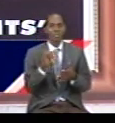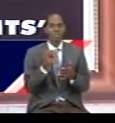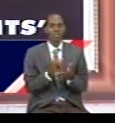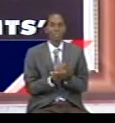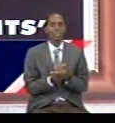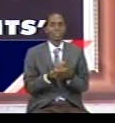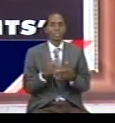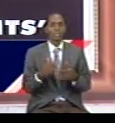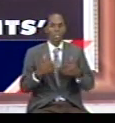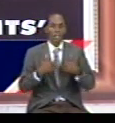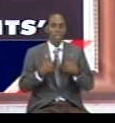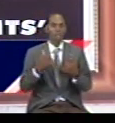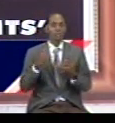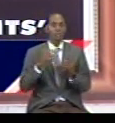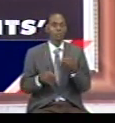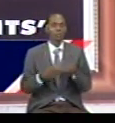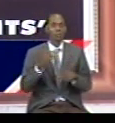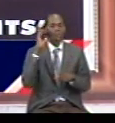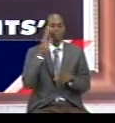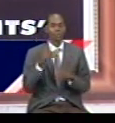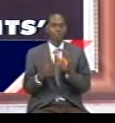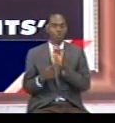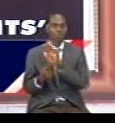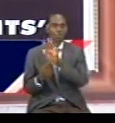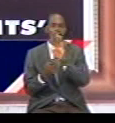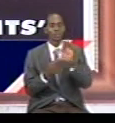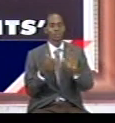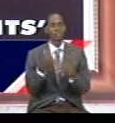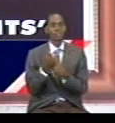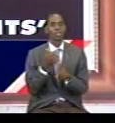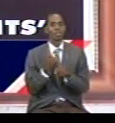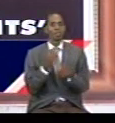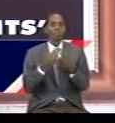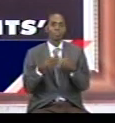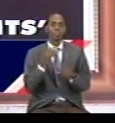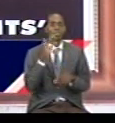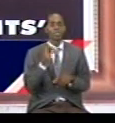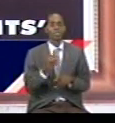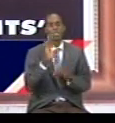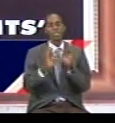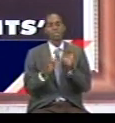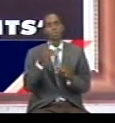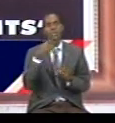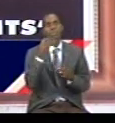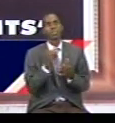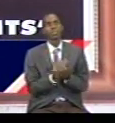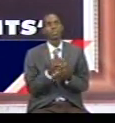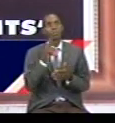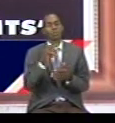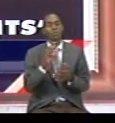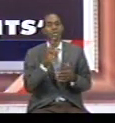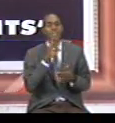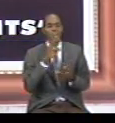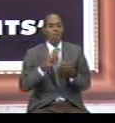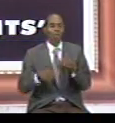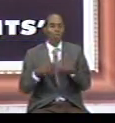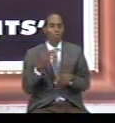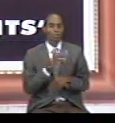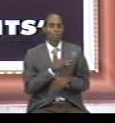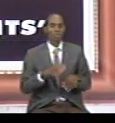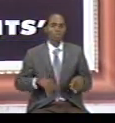himself friendly. You say you're a friend of Christ, and you want Christ to keep you as a friend. You must